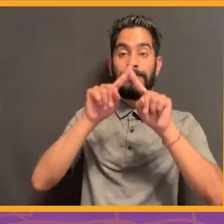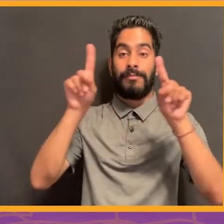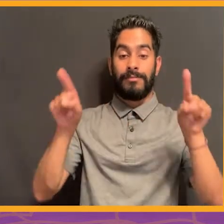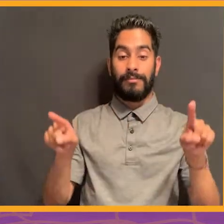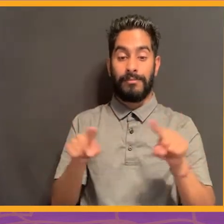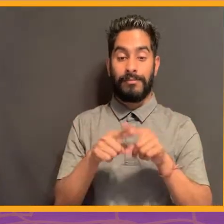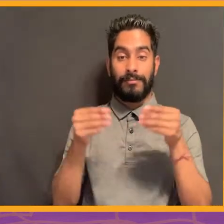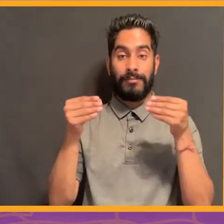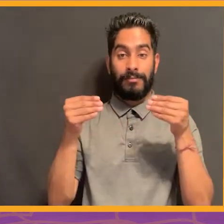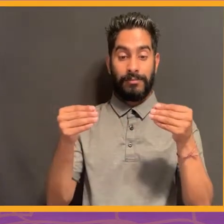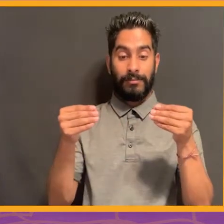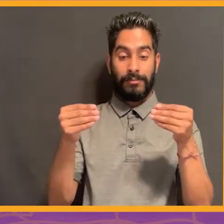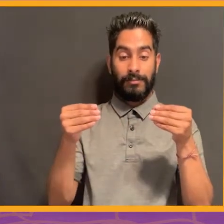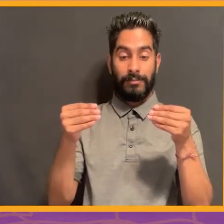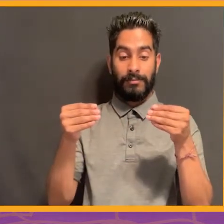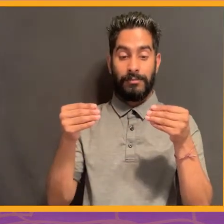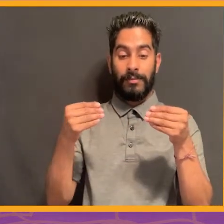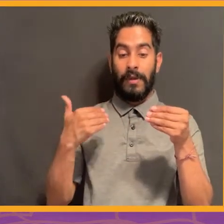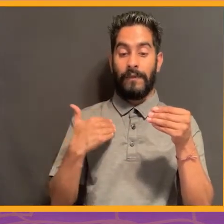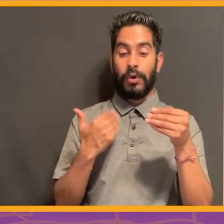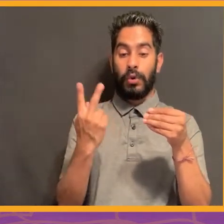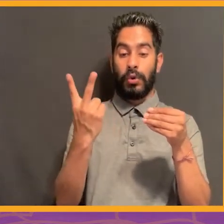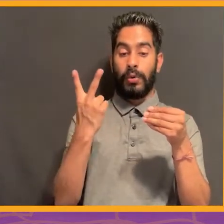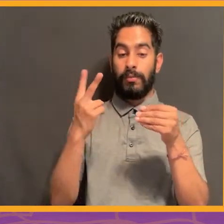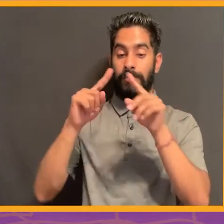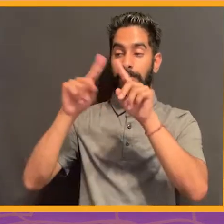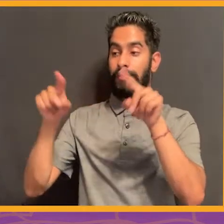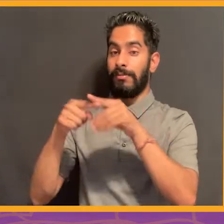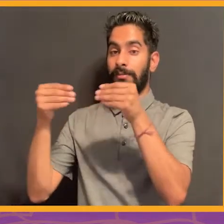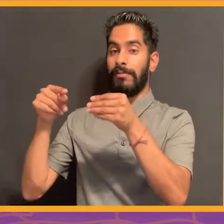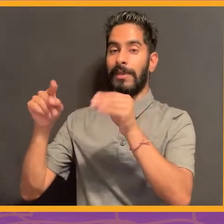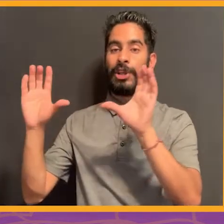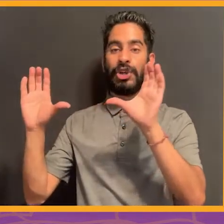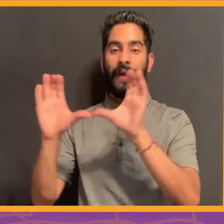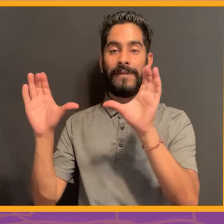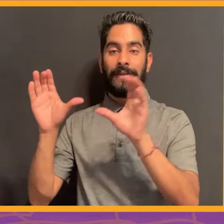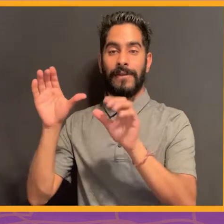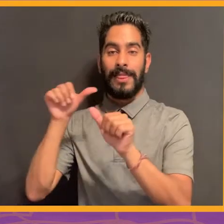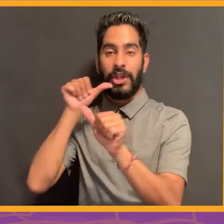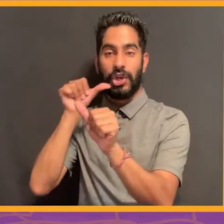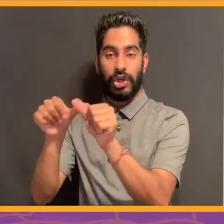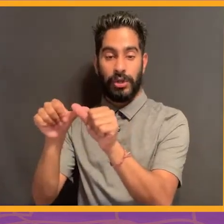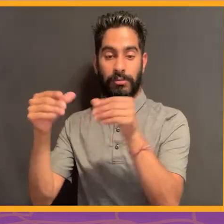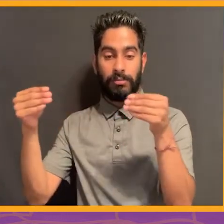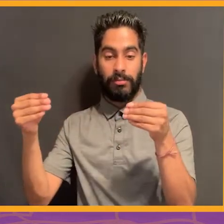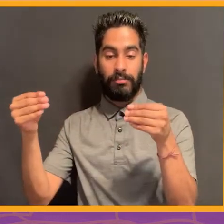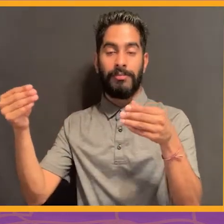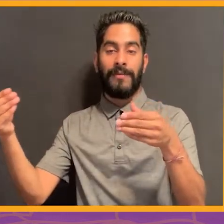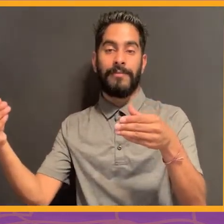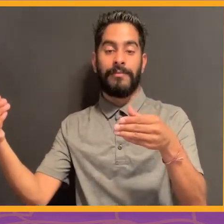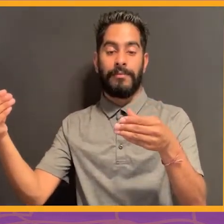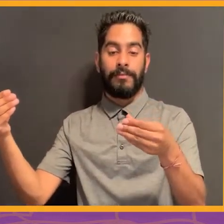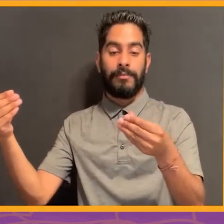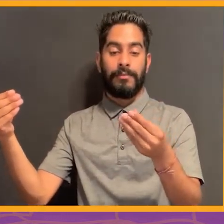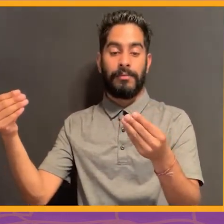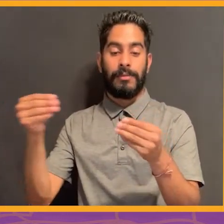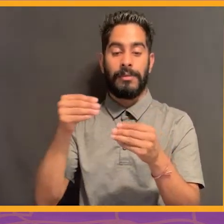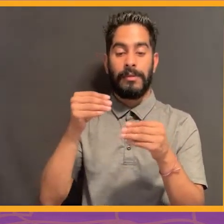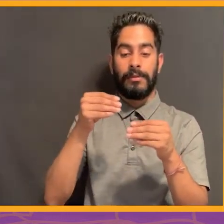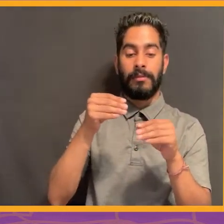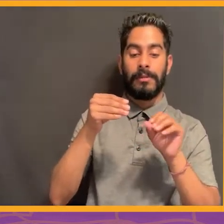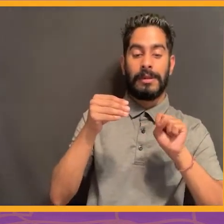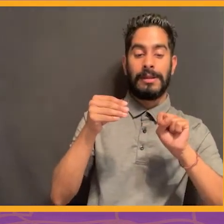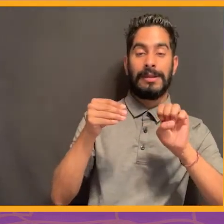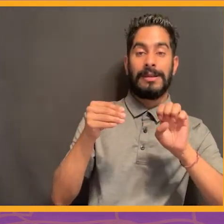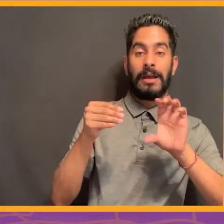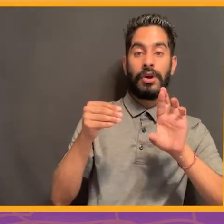Step 2. Put the secrecy envelope 1 inside the certification envelope 2 and seal the envelope.